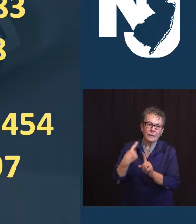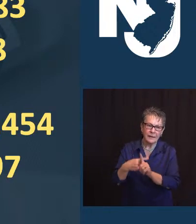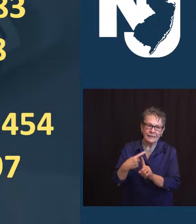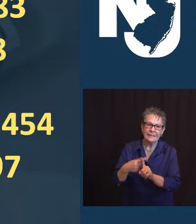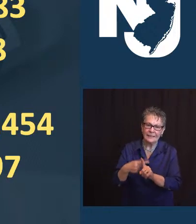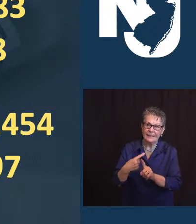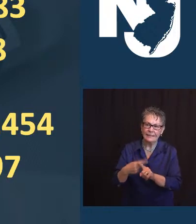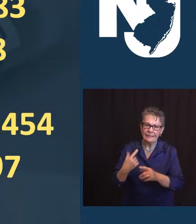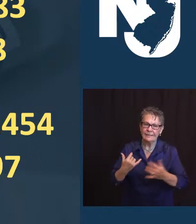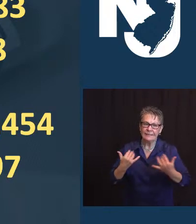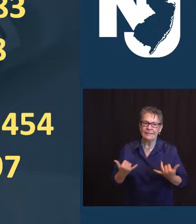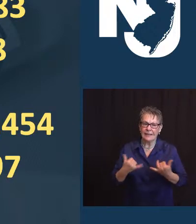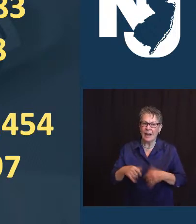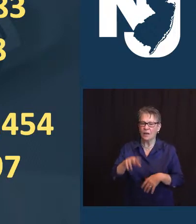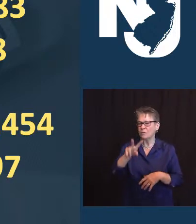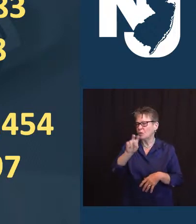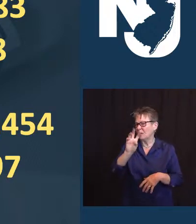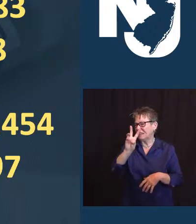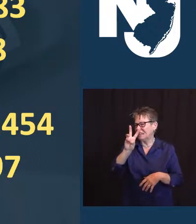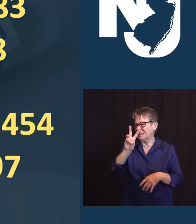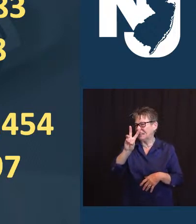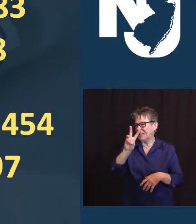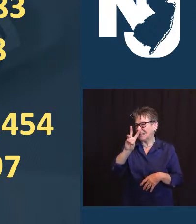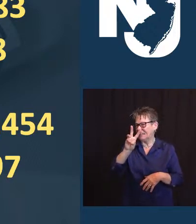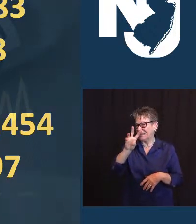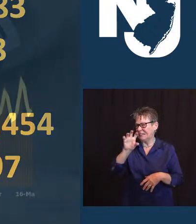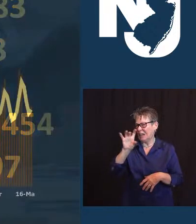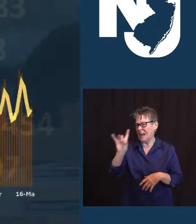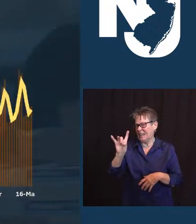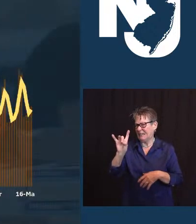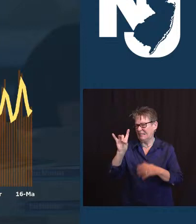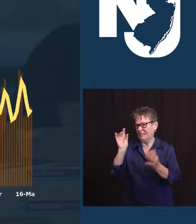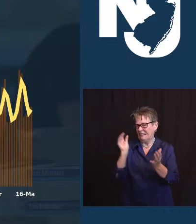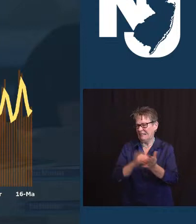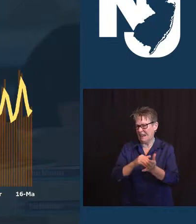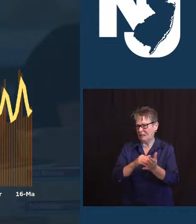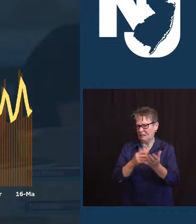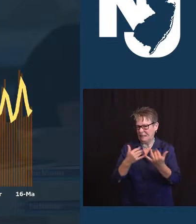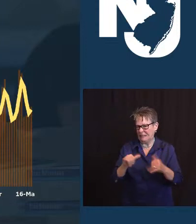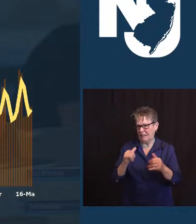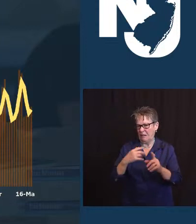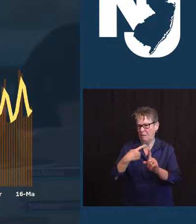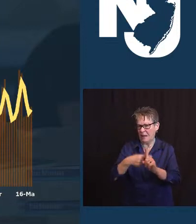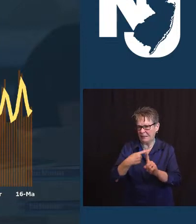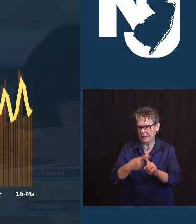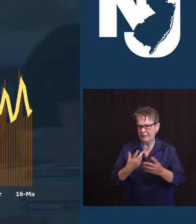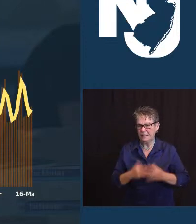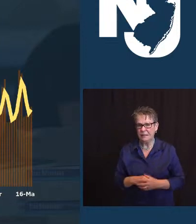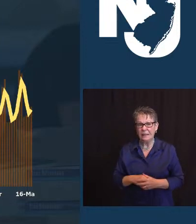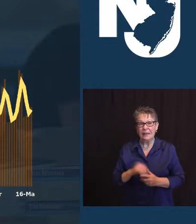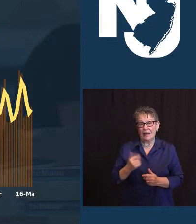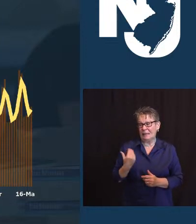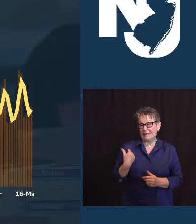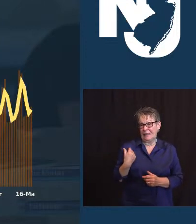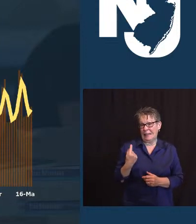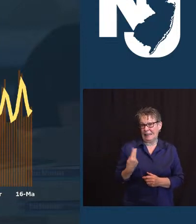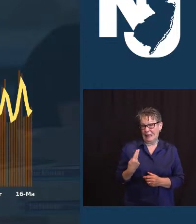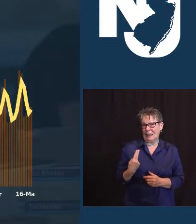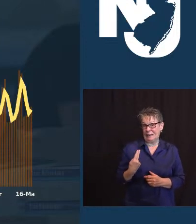and presumed positive rapid tests. On Thursday, a total of